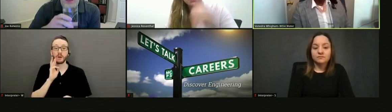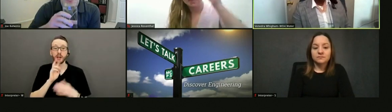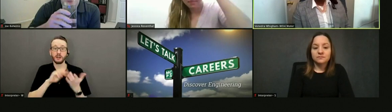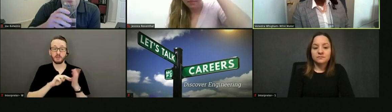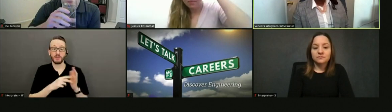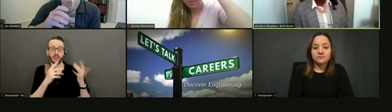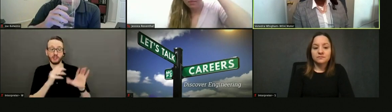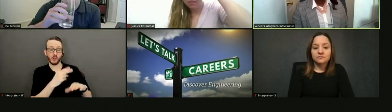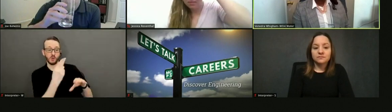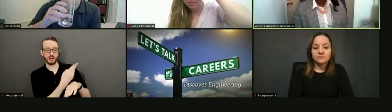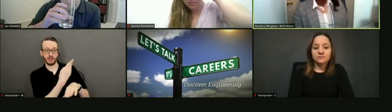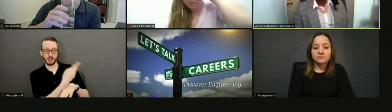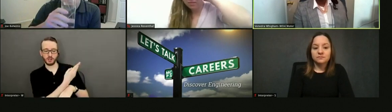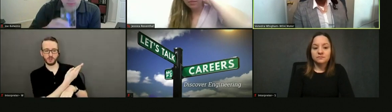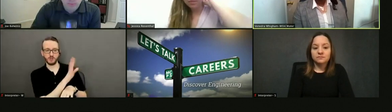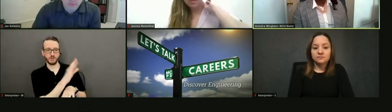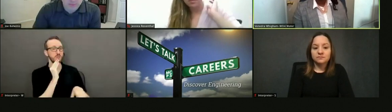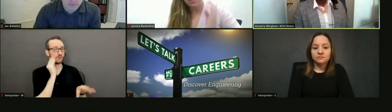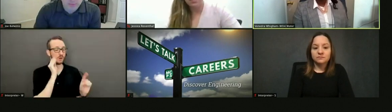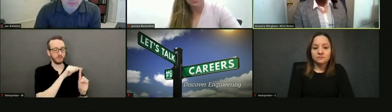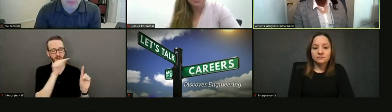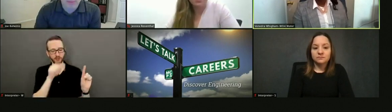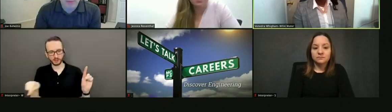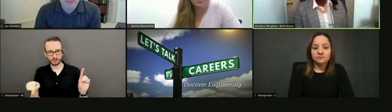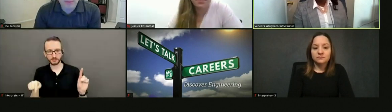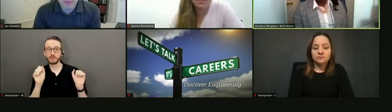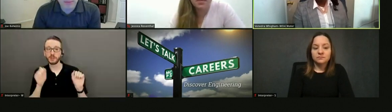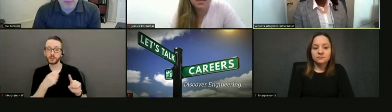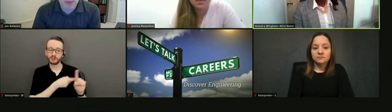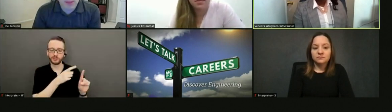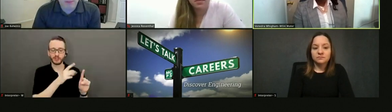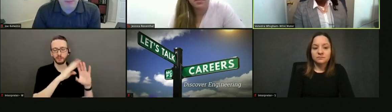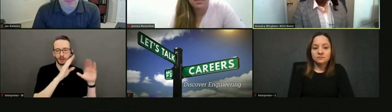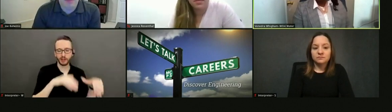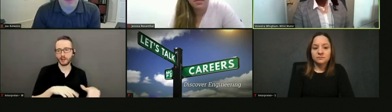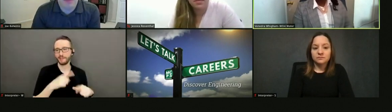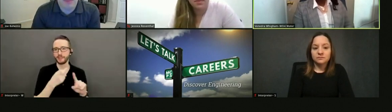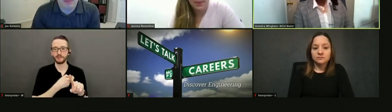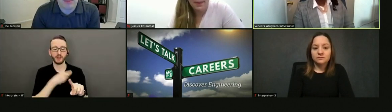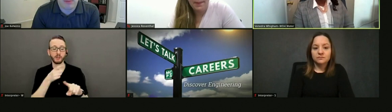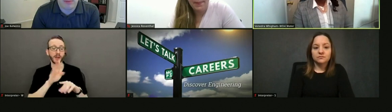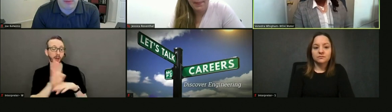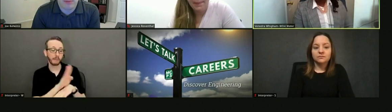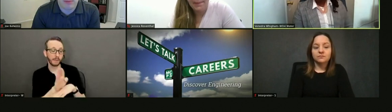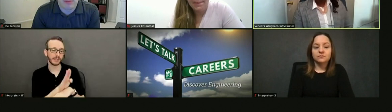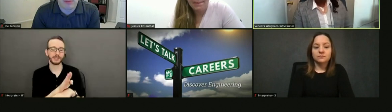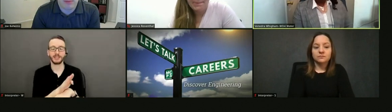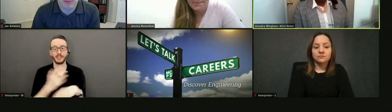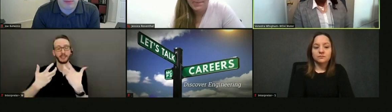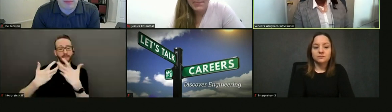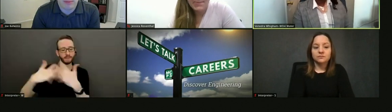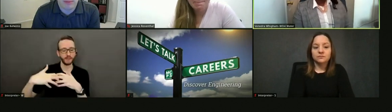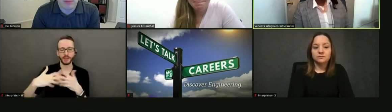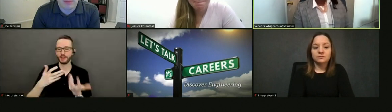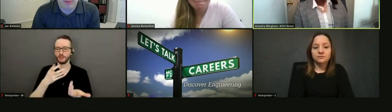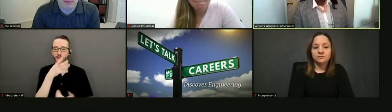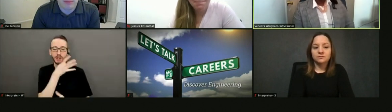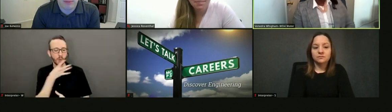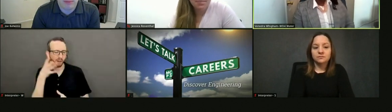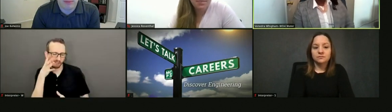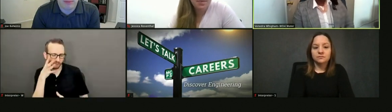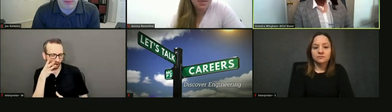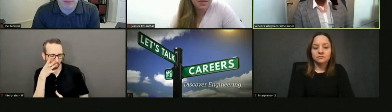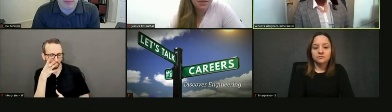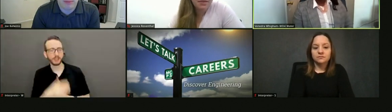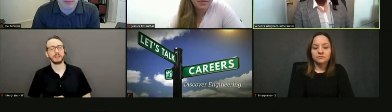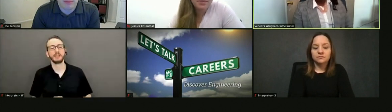and discharged into a sewer system. It could be discharged from your home, from your business, from a factory, from a farm. And so